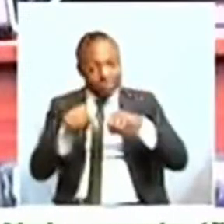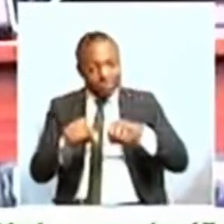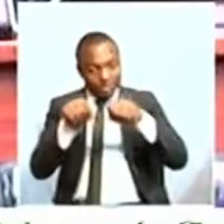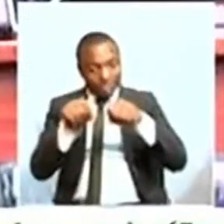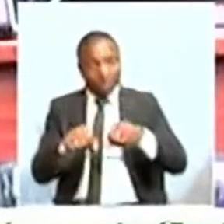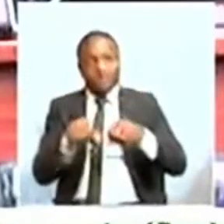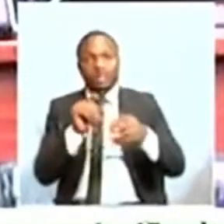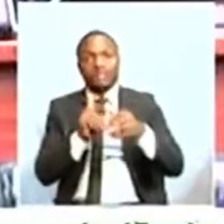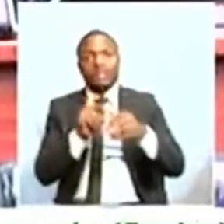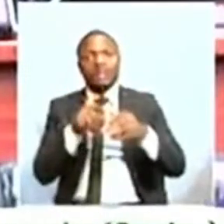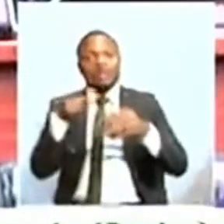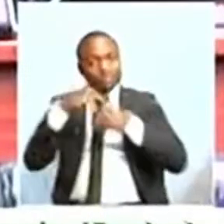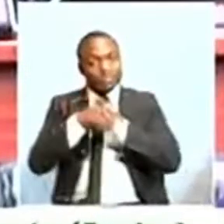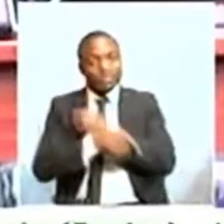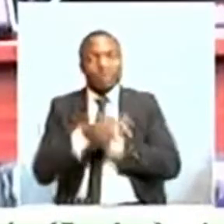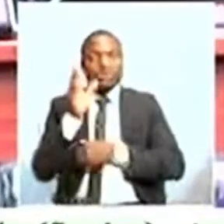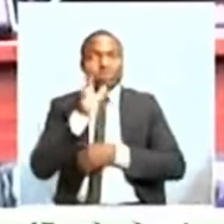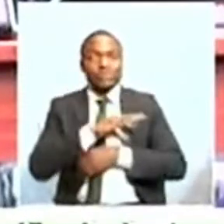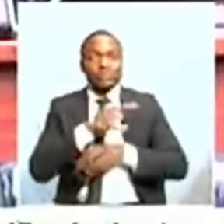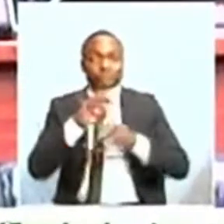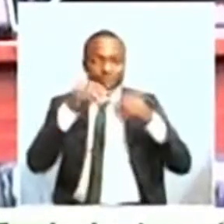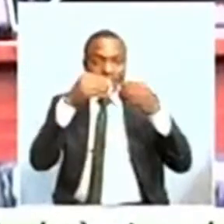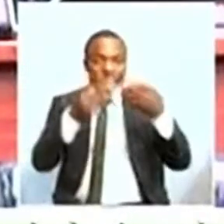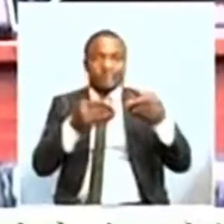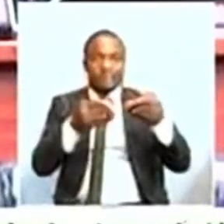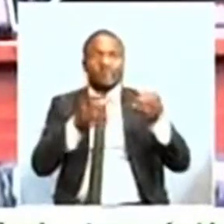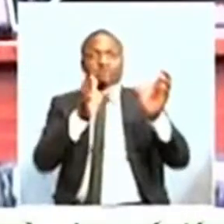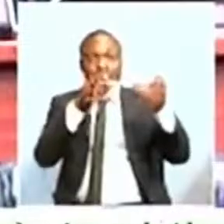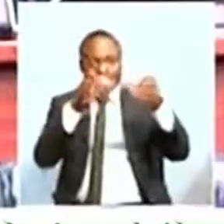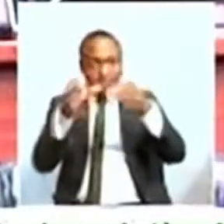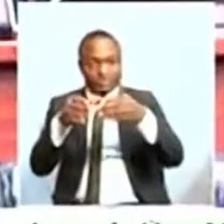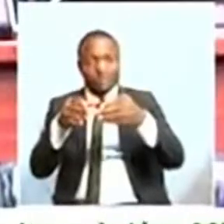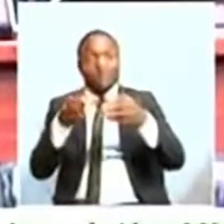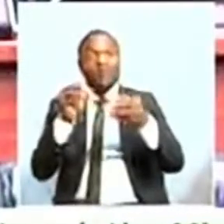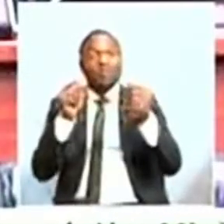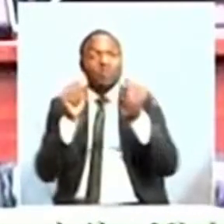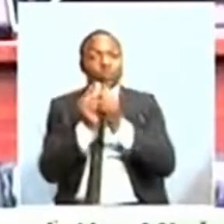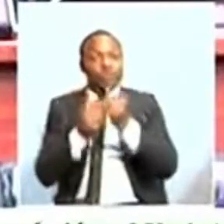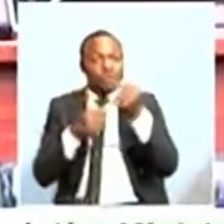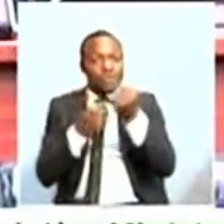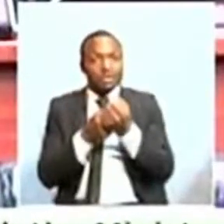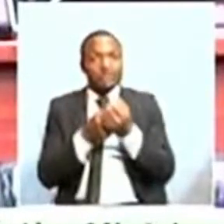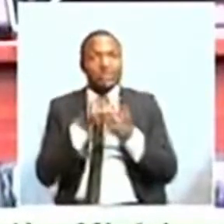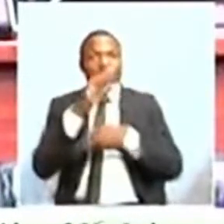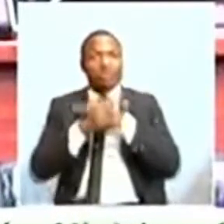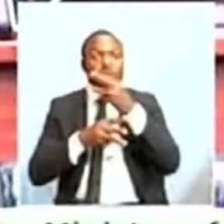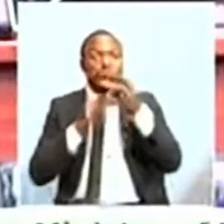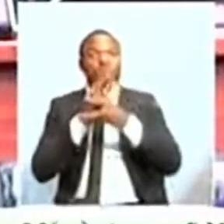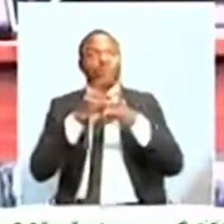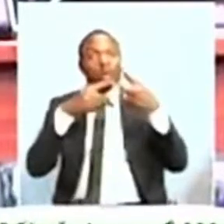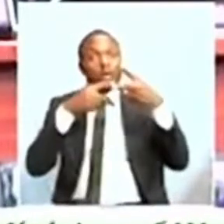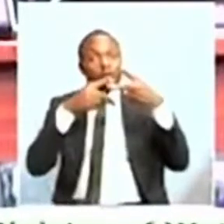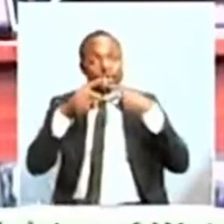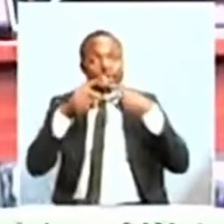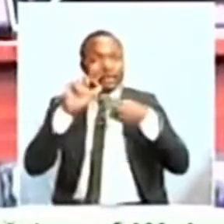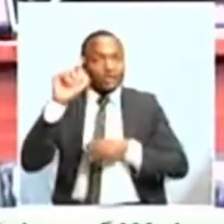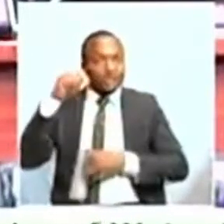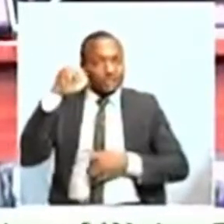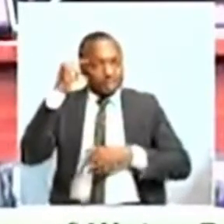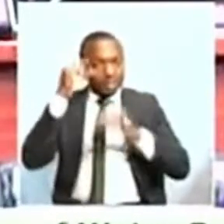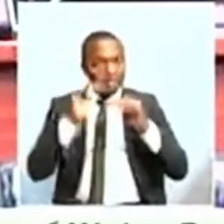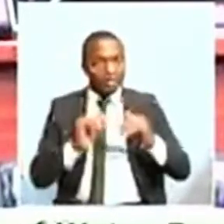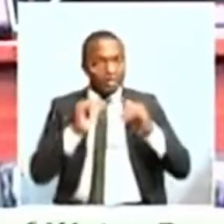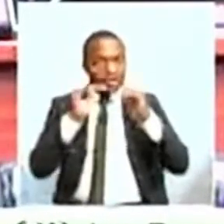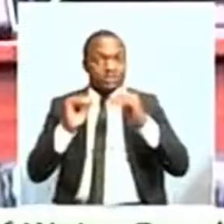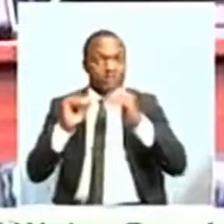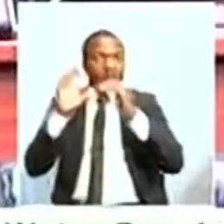been completed and handed over to the communities. Further, with support from World Vision, government is upgrading